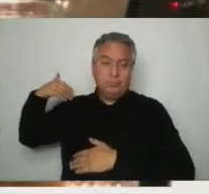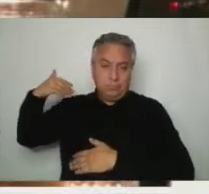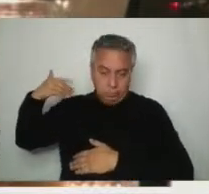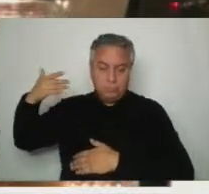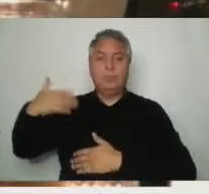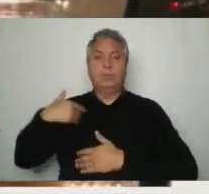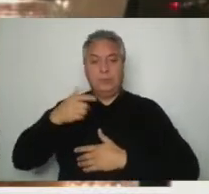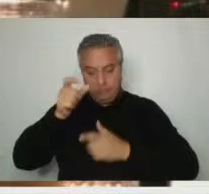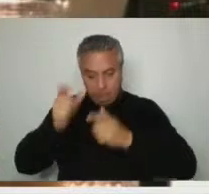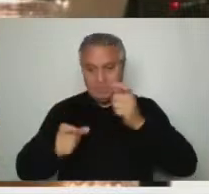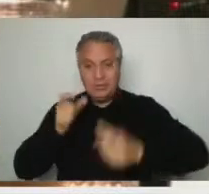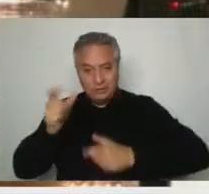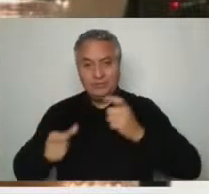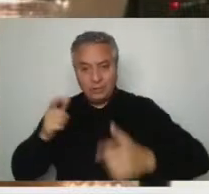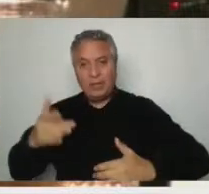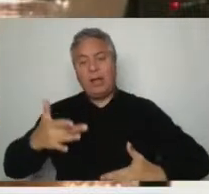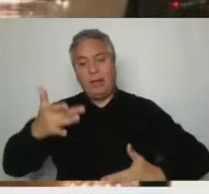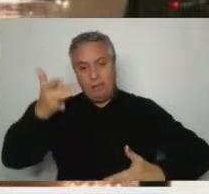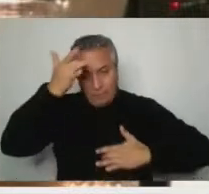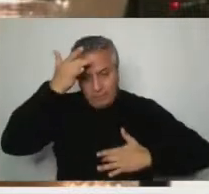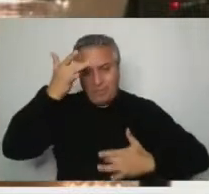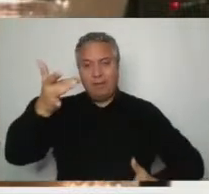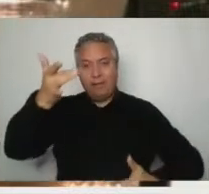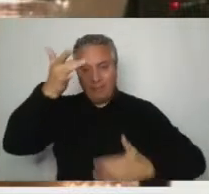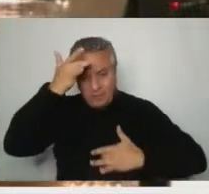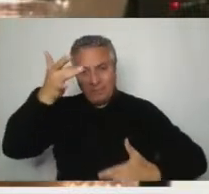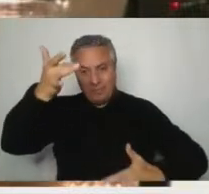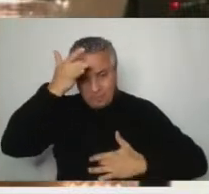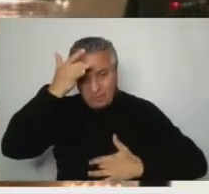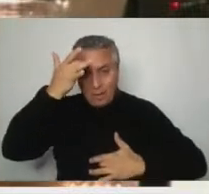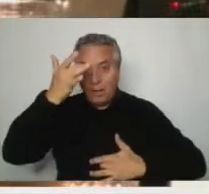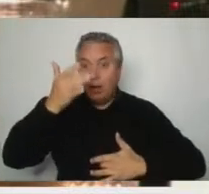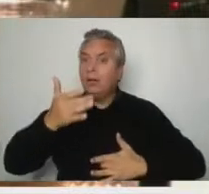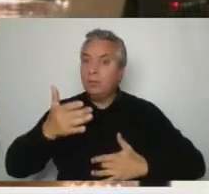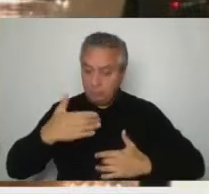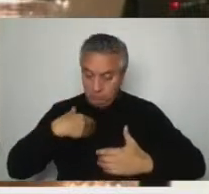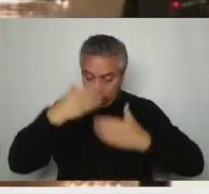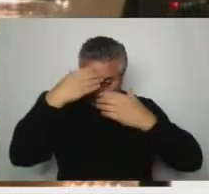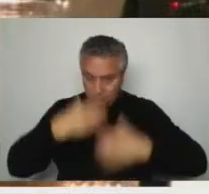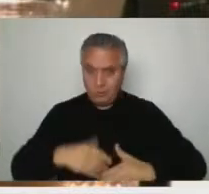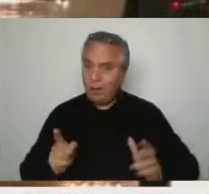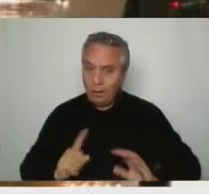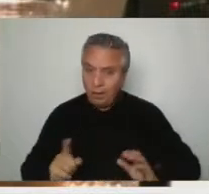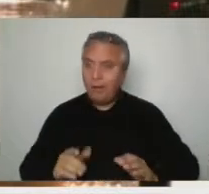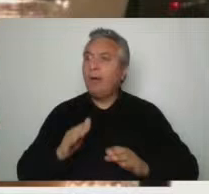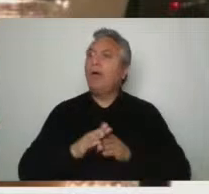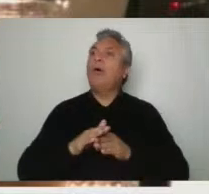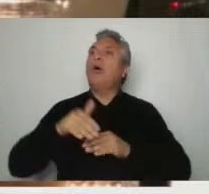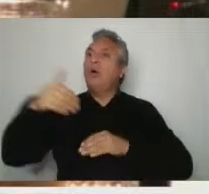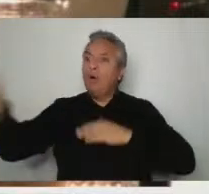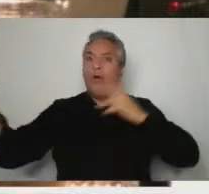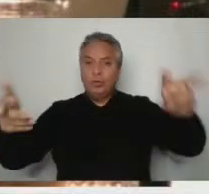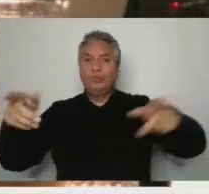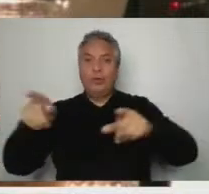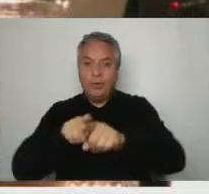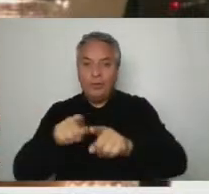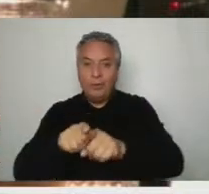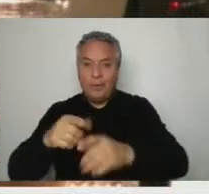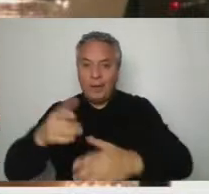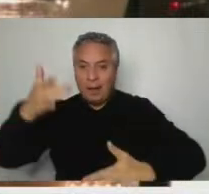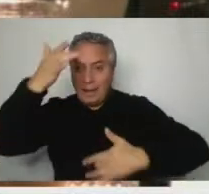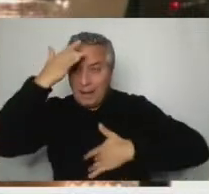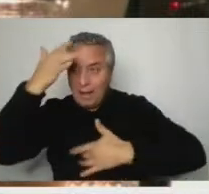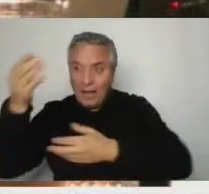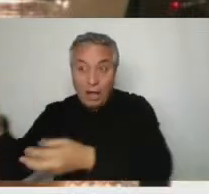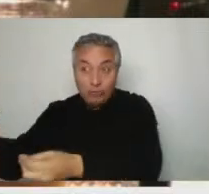The origin of diseases are not always associated to the person, but to externalities, from curses up